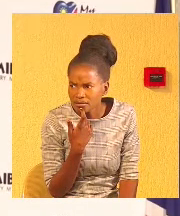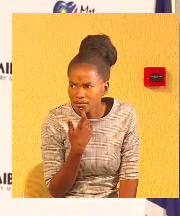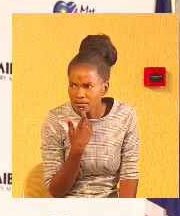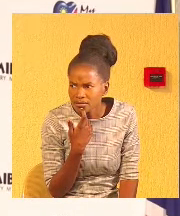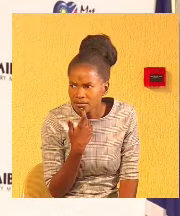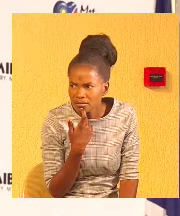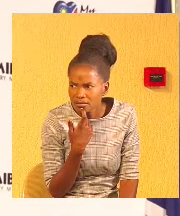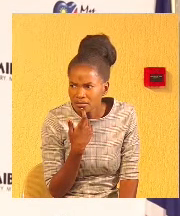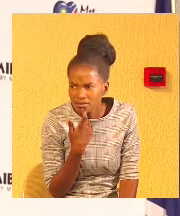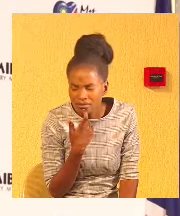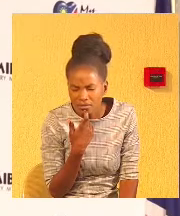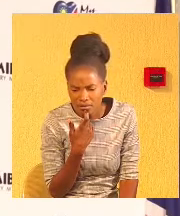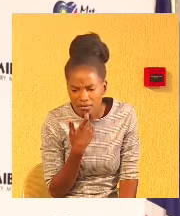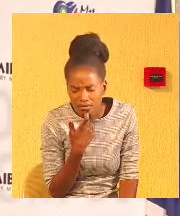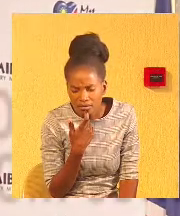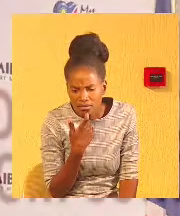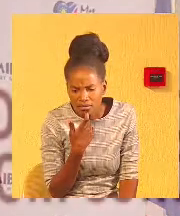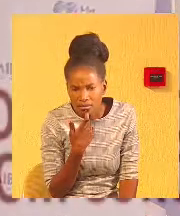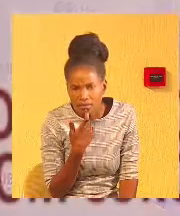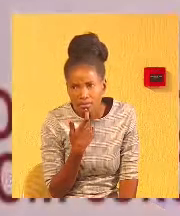Hello? in short? Yeah.